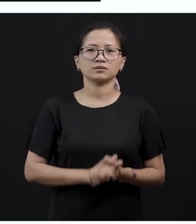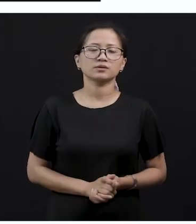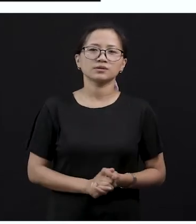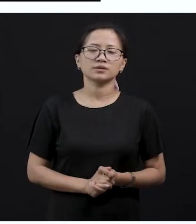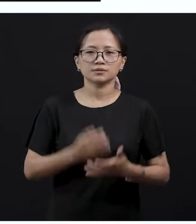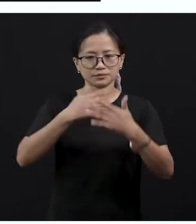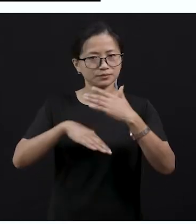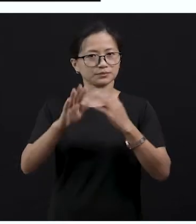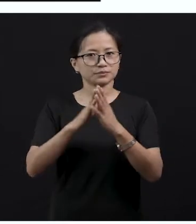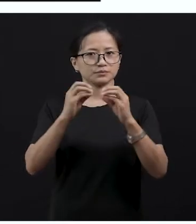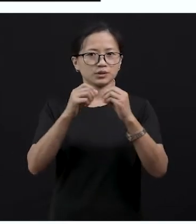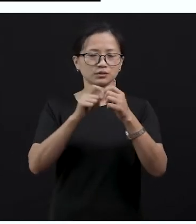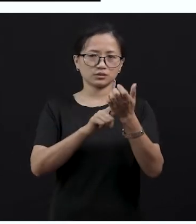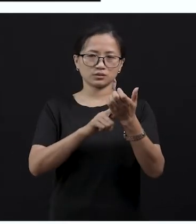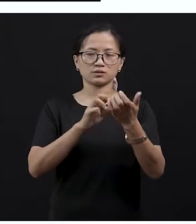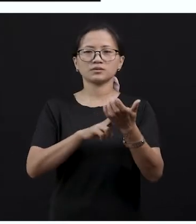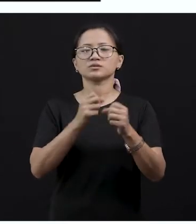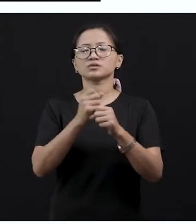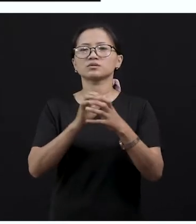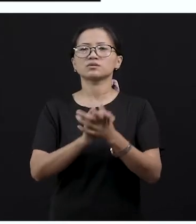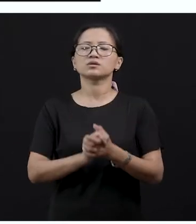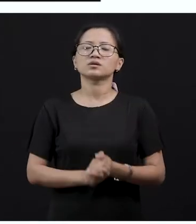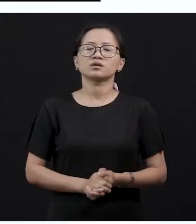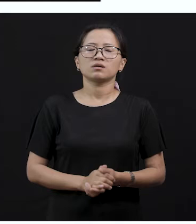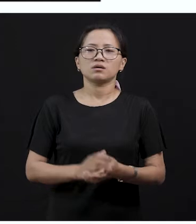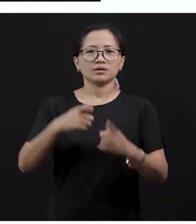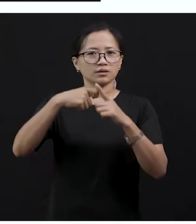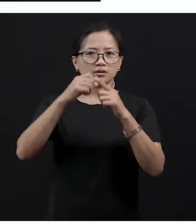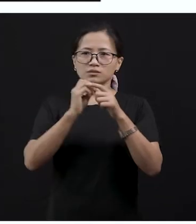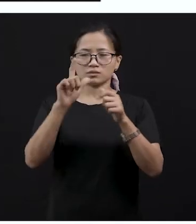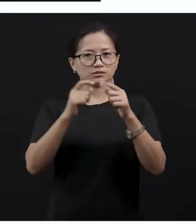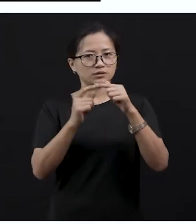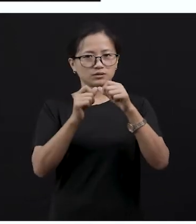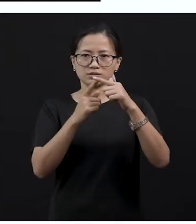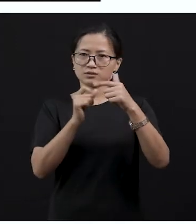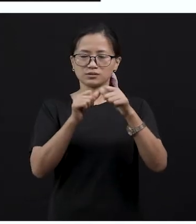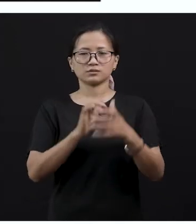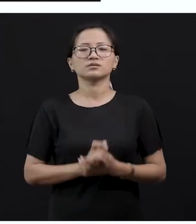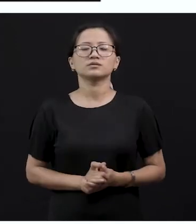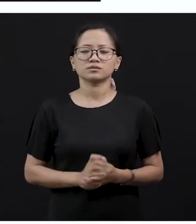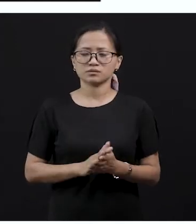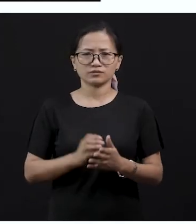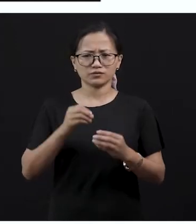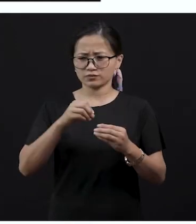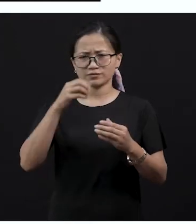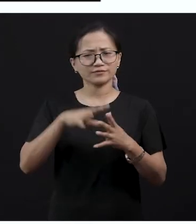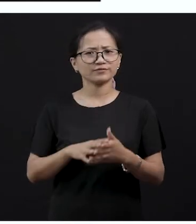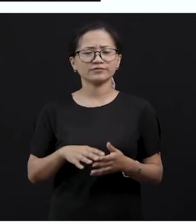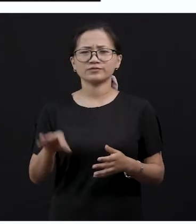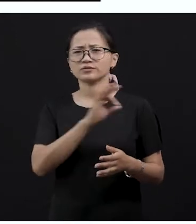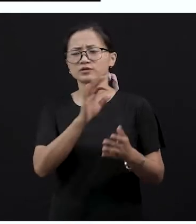was born in a Bengal family of Kolkata, and from his very young childhood